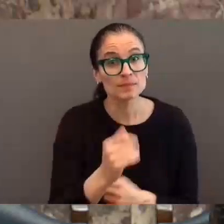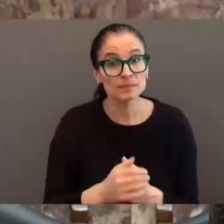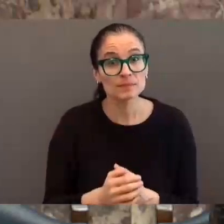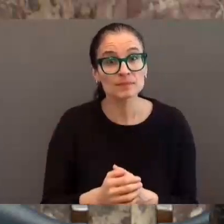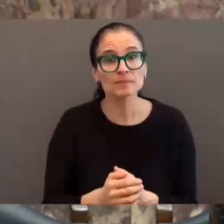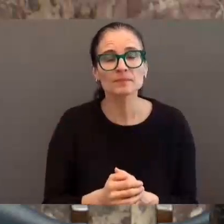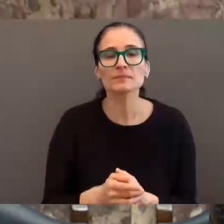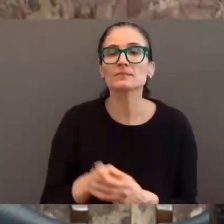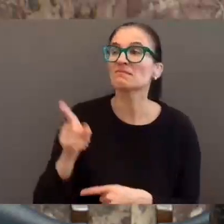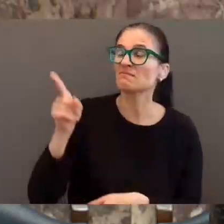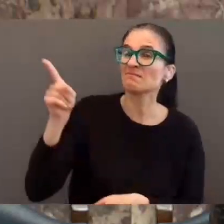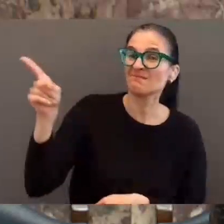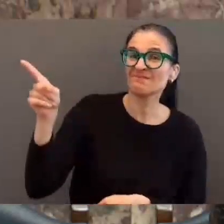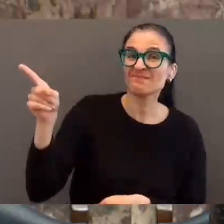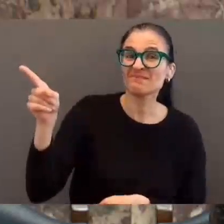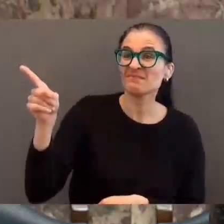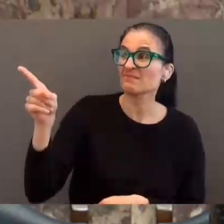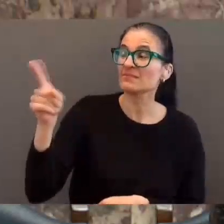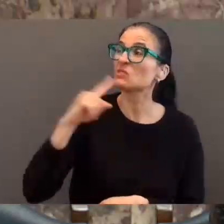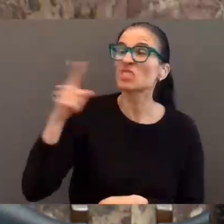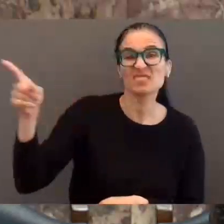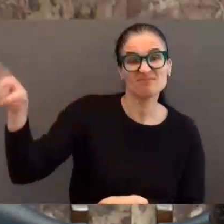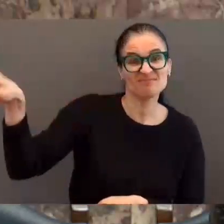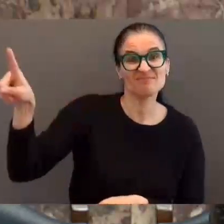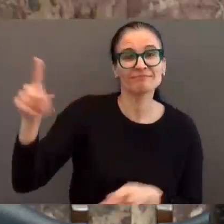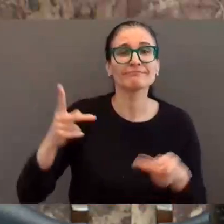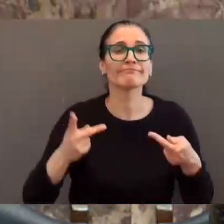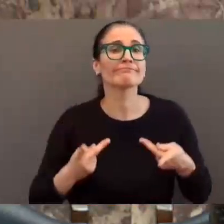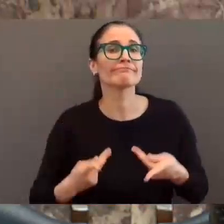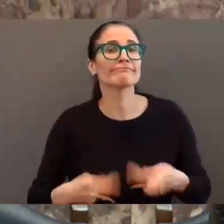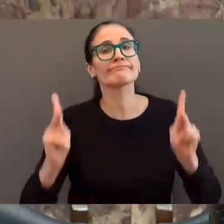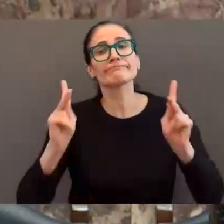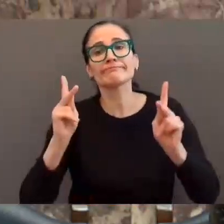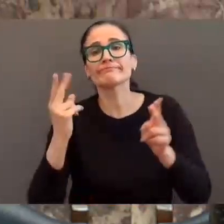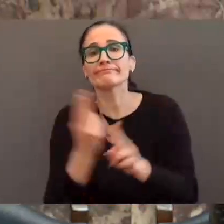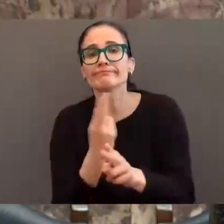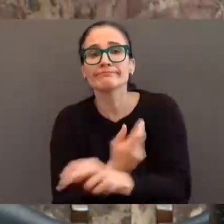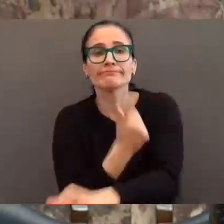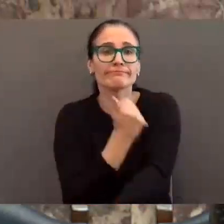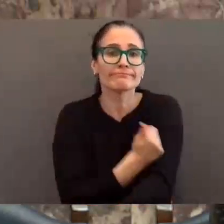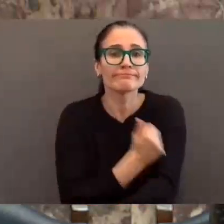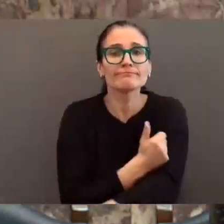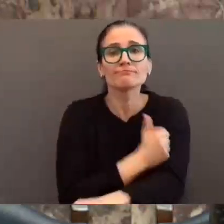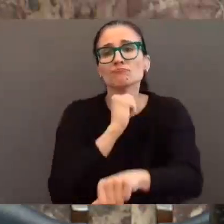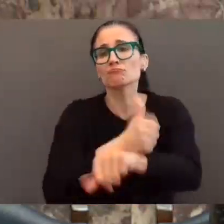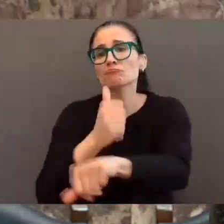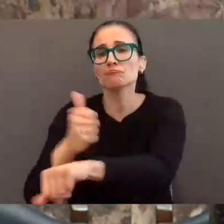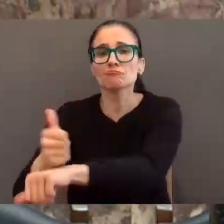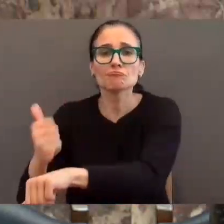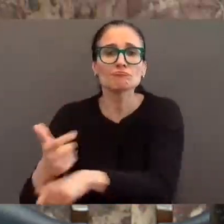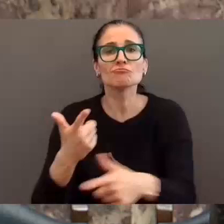up situations that are ripe for exploitation by drug traffickers isn't supportive.